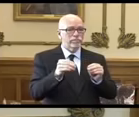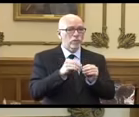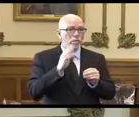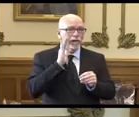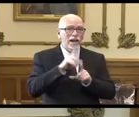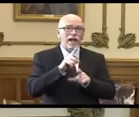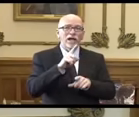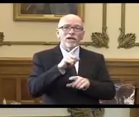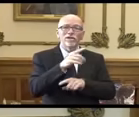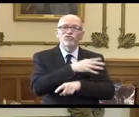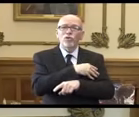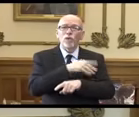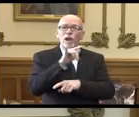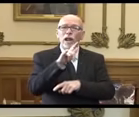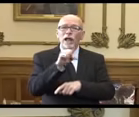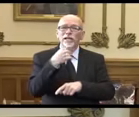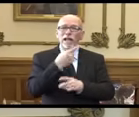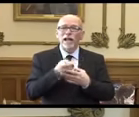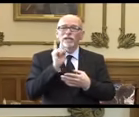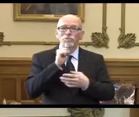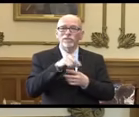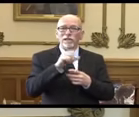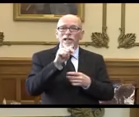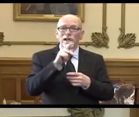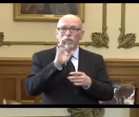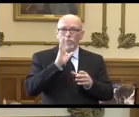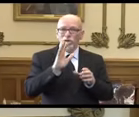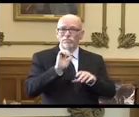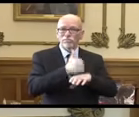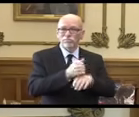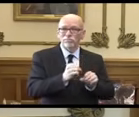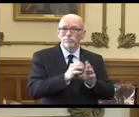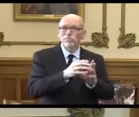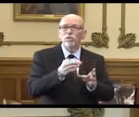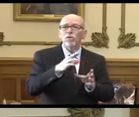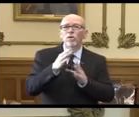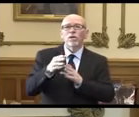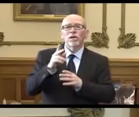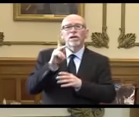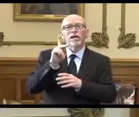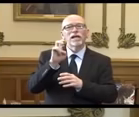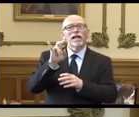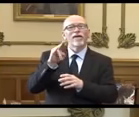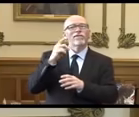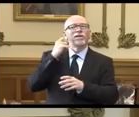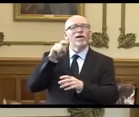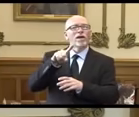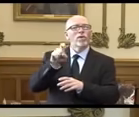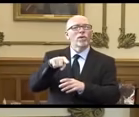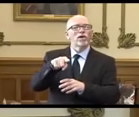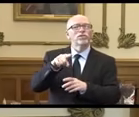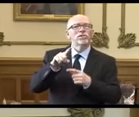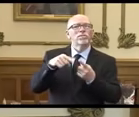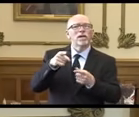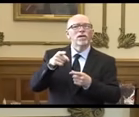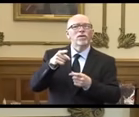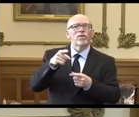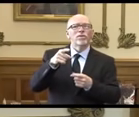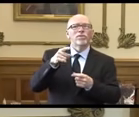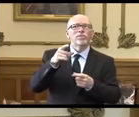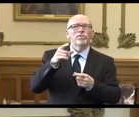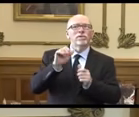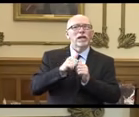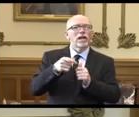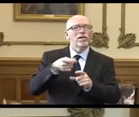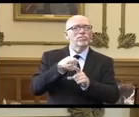Lyle said last week in Lake? And also going back to Kevin's question about region, how this